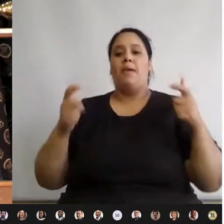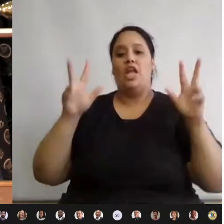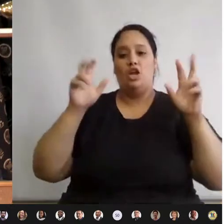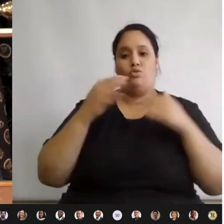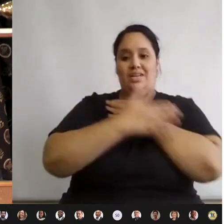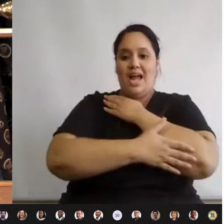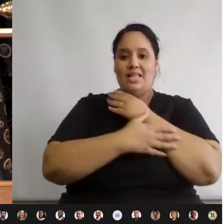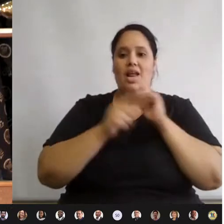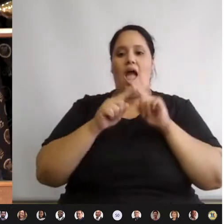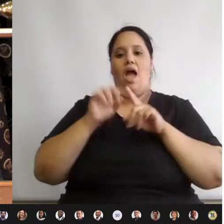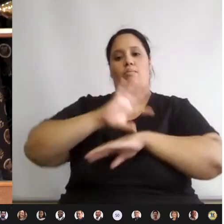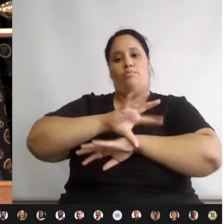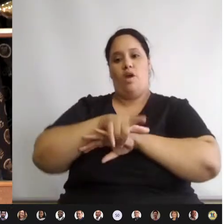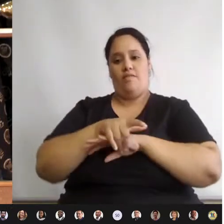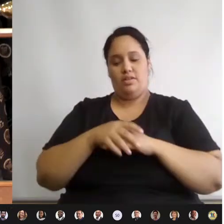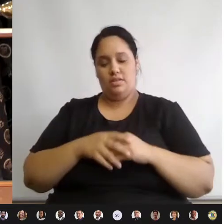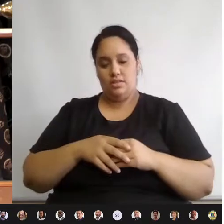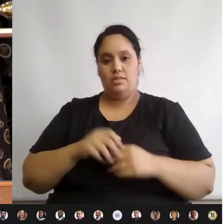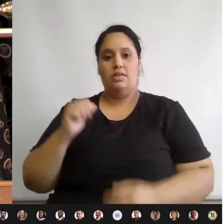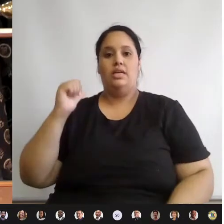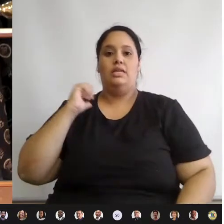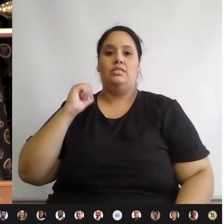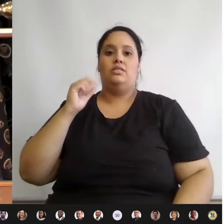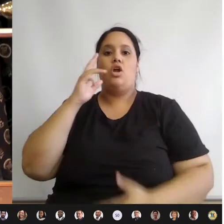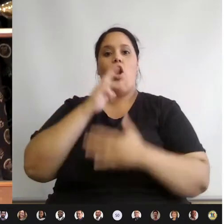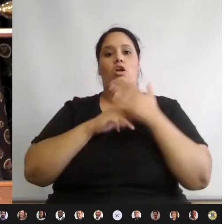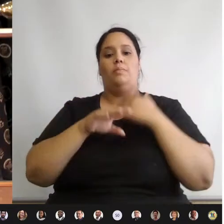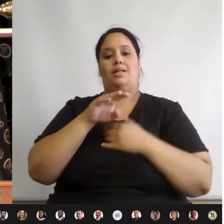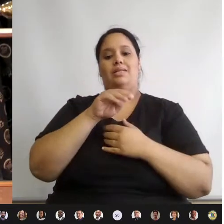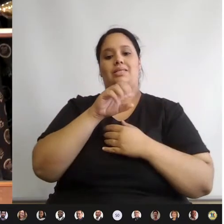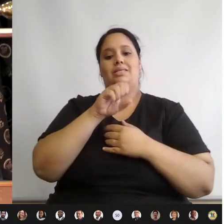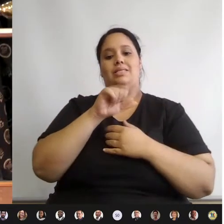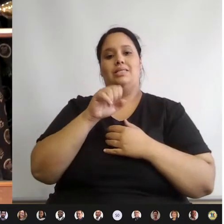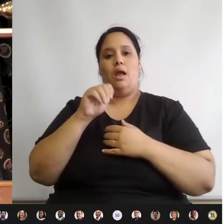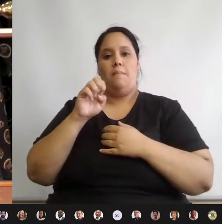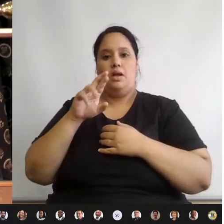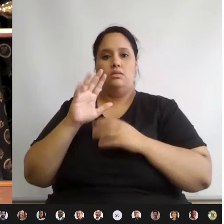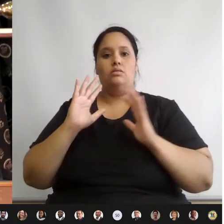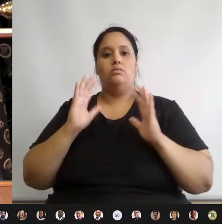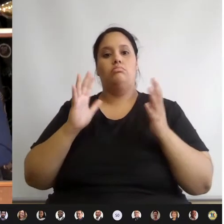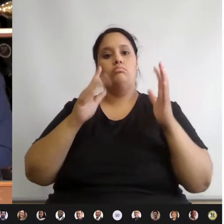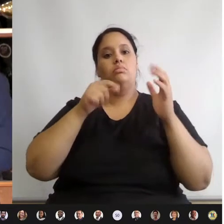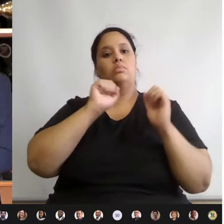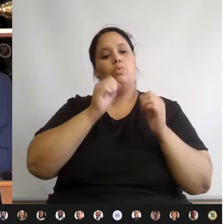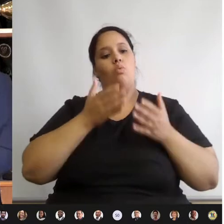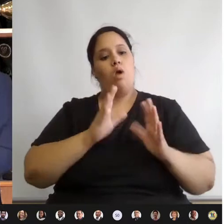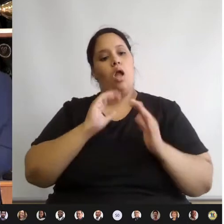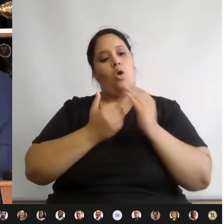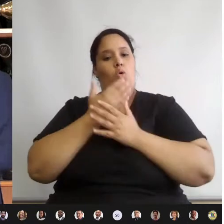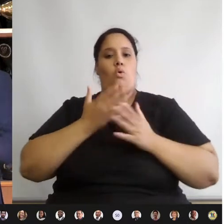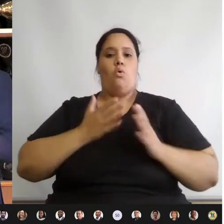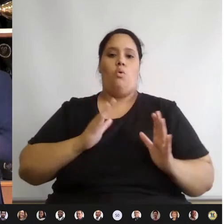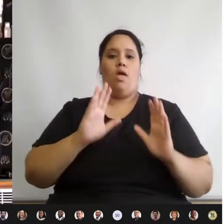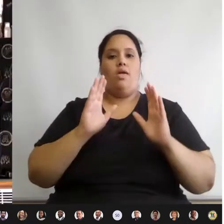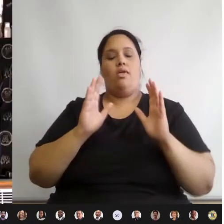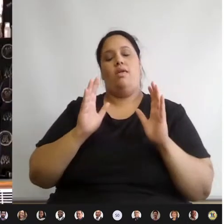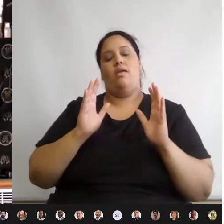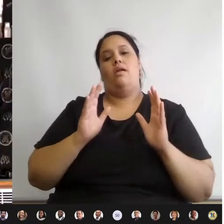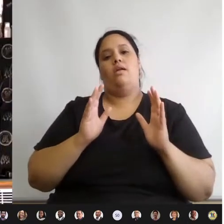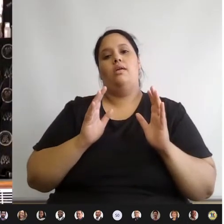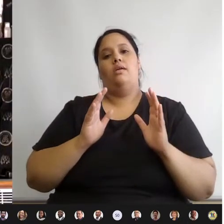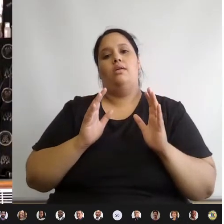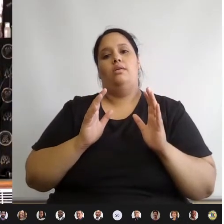commended yesterday the Honourable Simmers in what he is doing in the innovative way, in the way he is trying